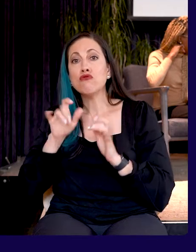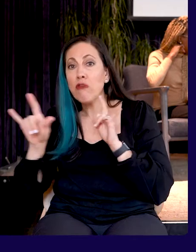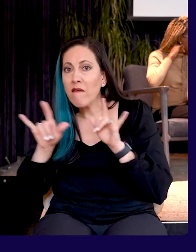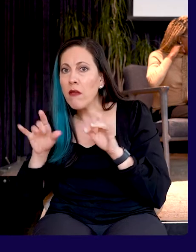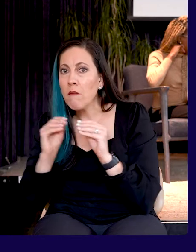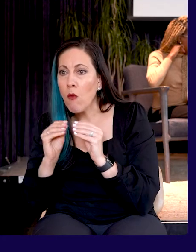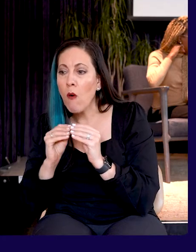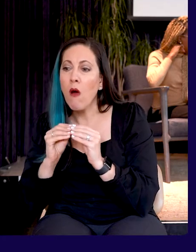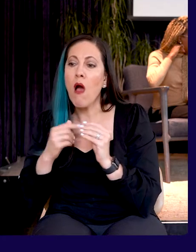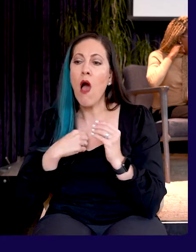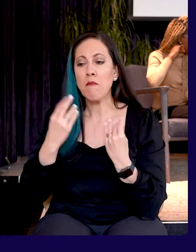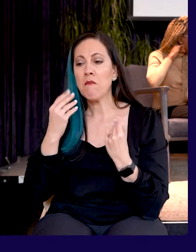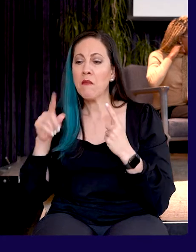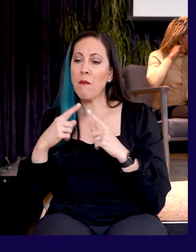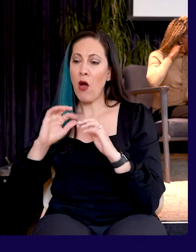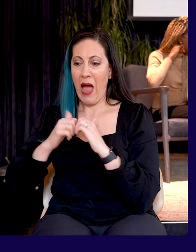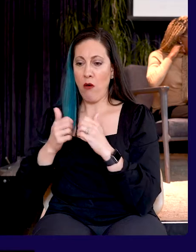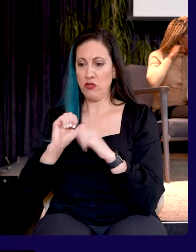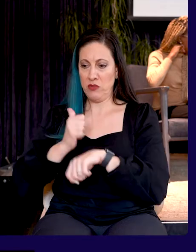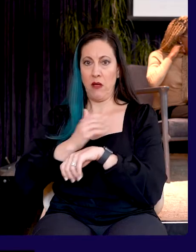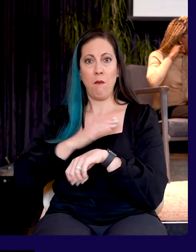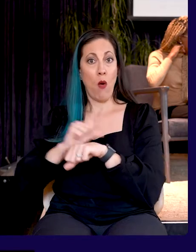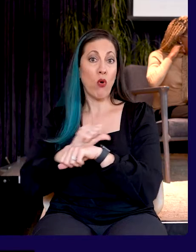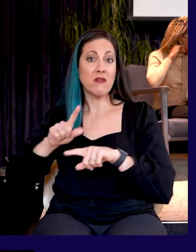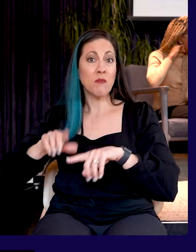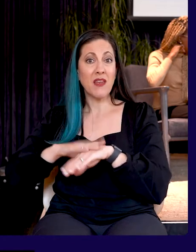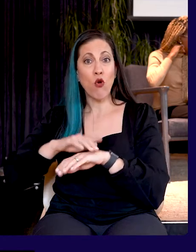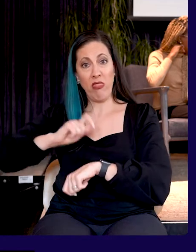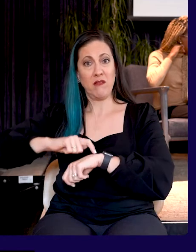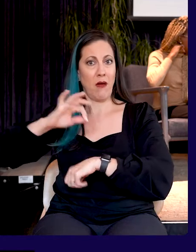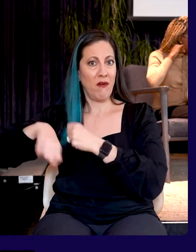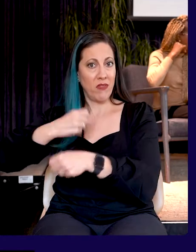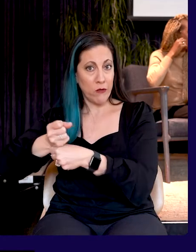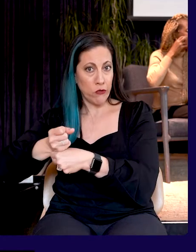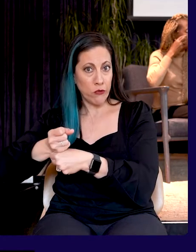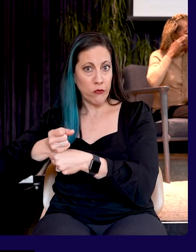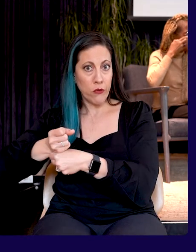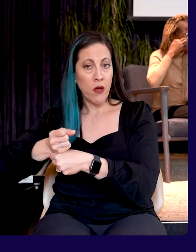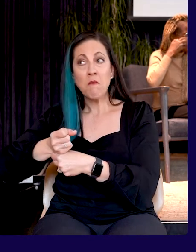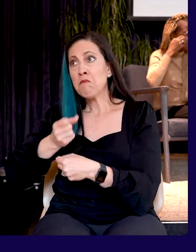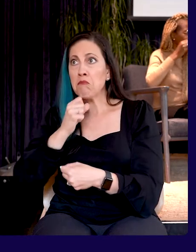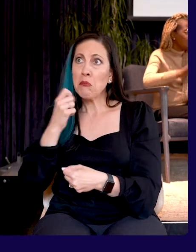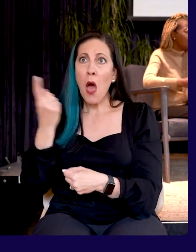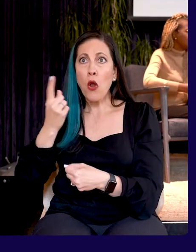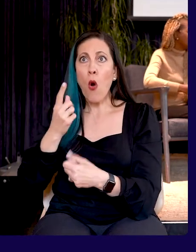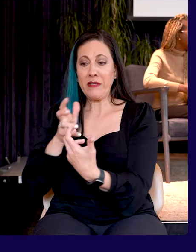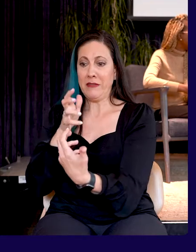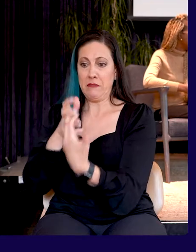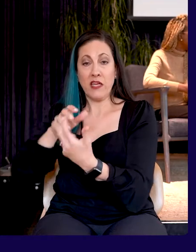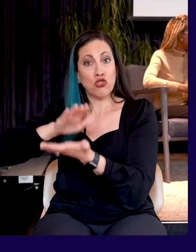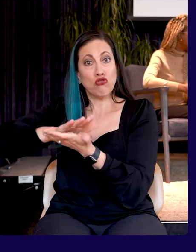about arranging my work in terms of seasons, right? Kind of not necessarily in alignment with the school year or anything like that, but more